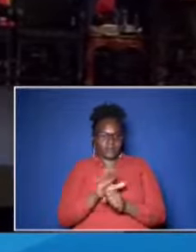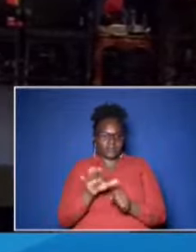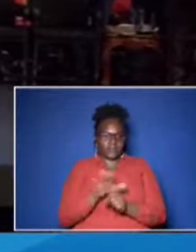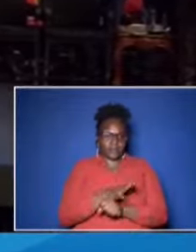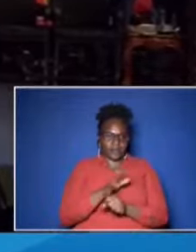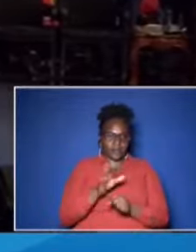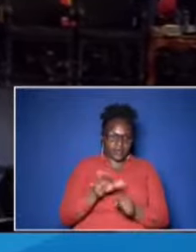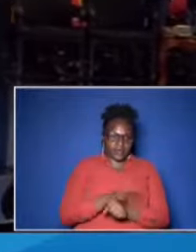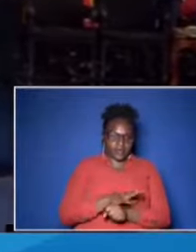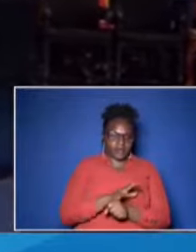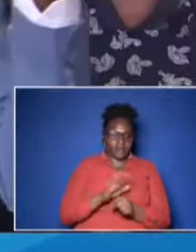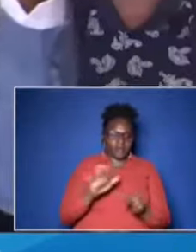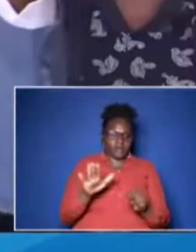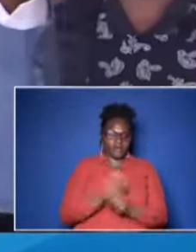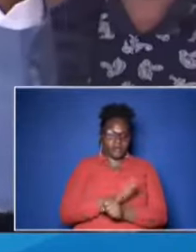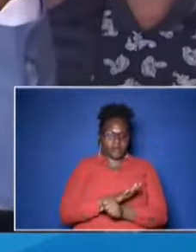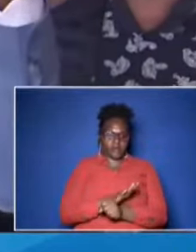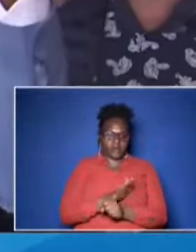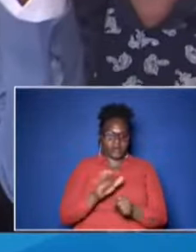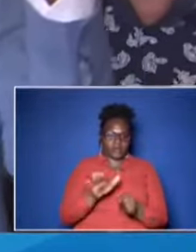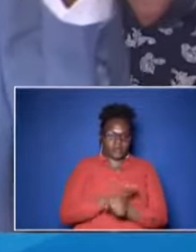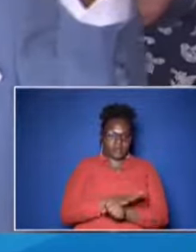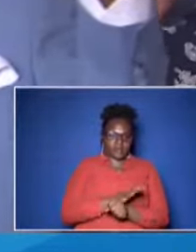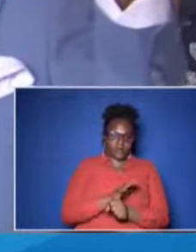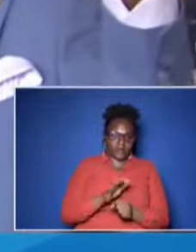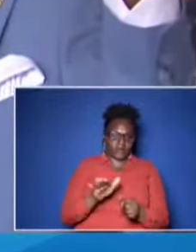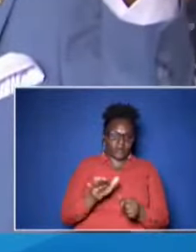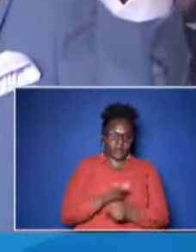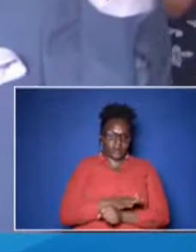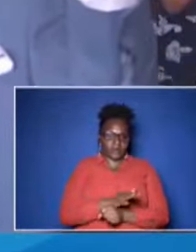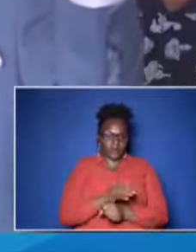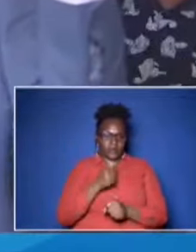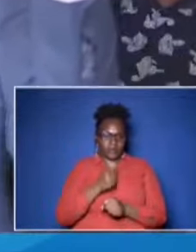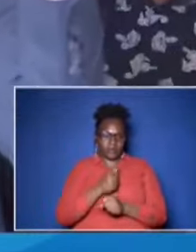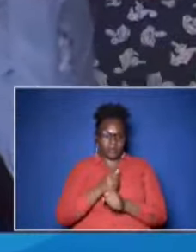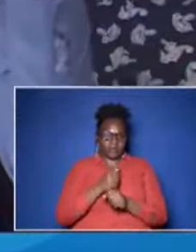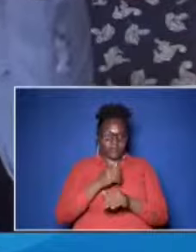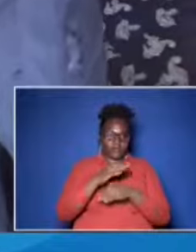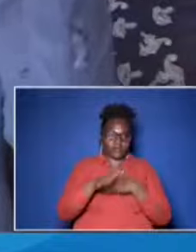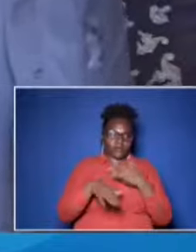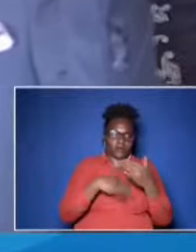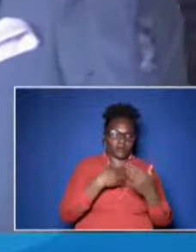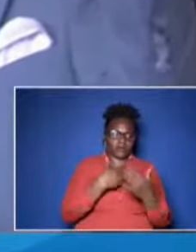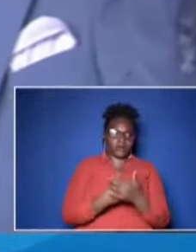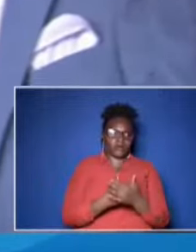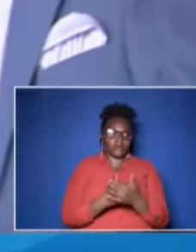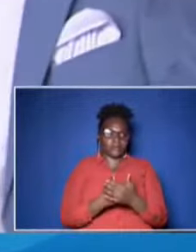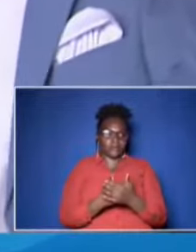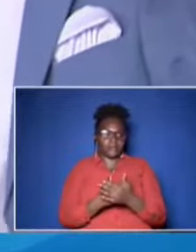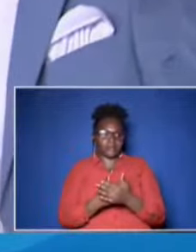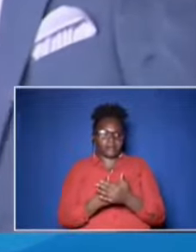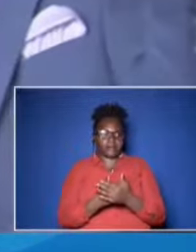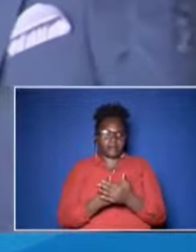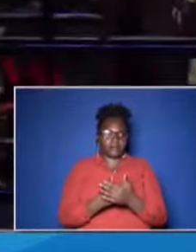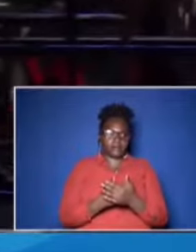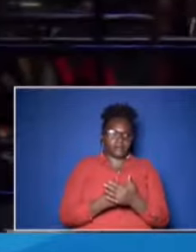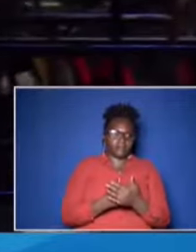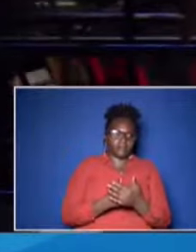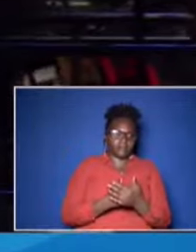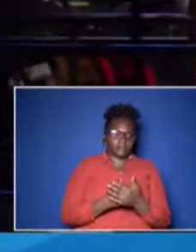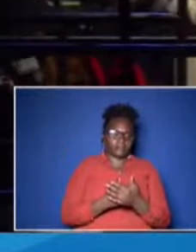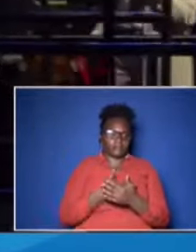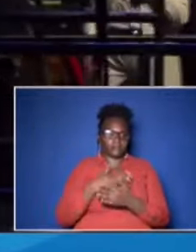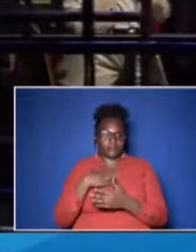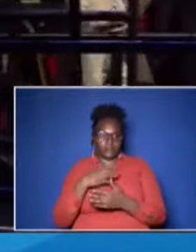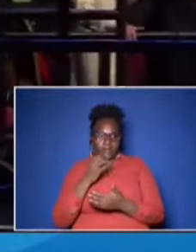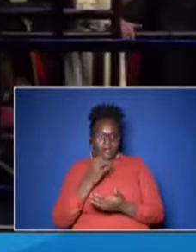fill it up fill it up fill it up and make me whole pick up the key fill my cup